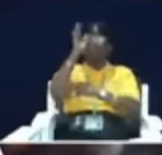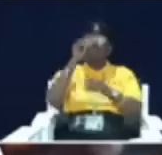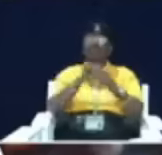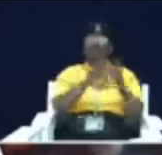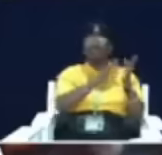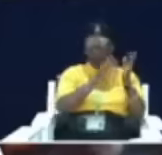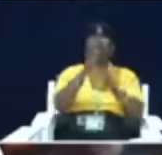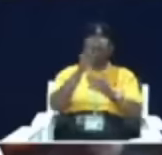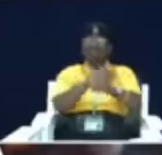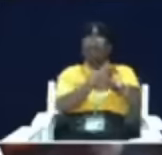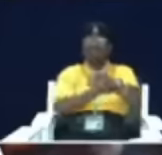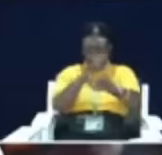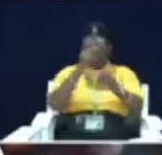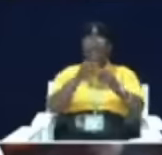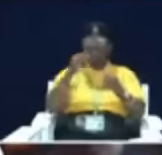prayed.